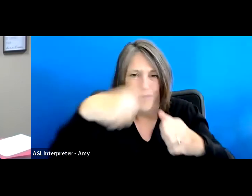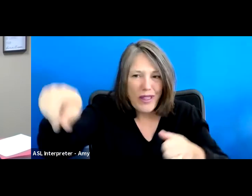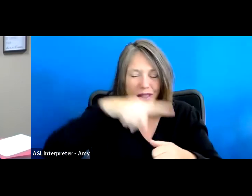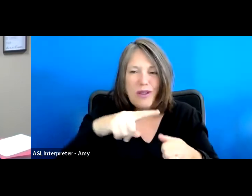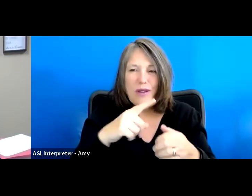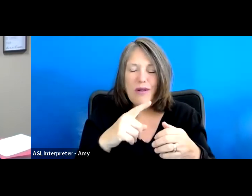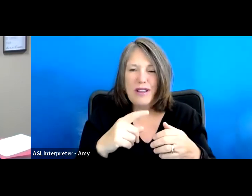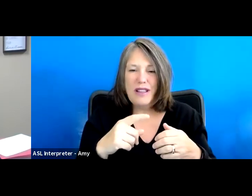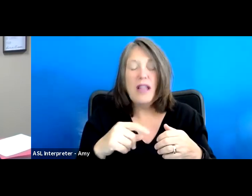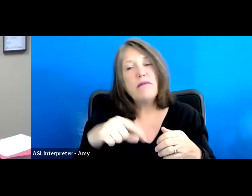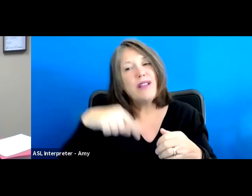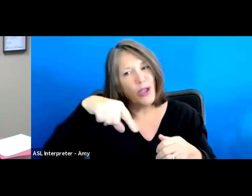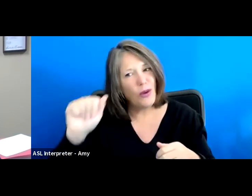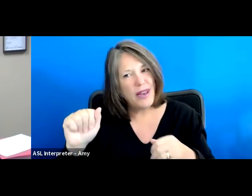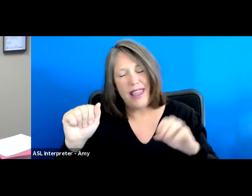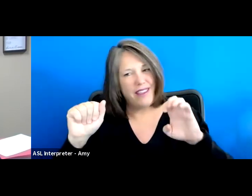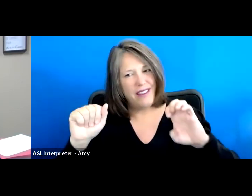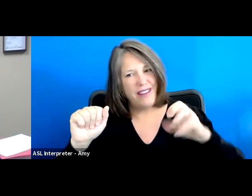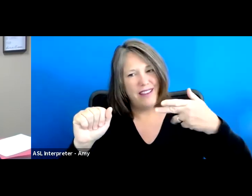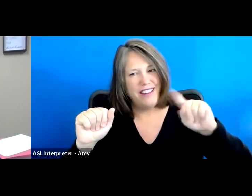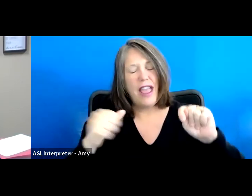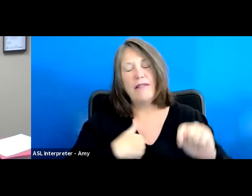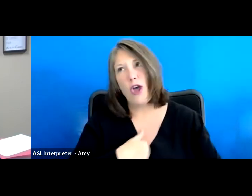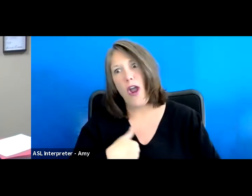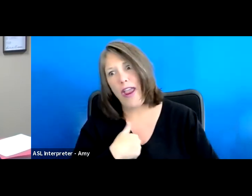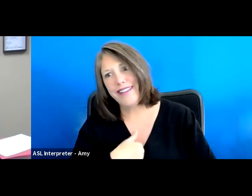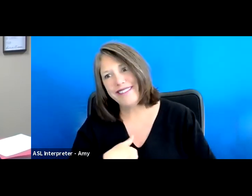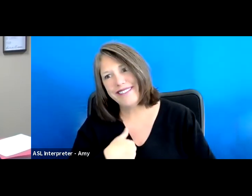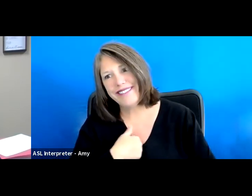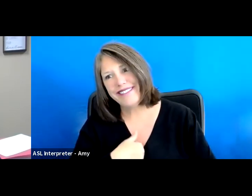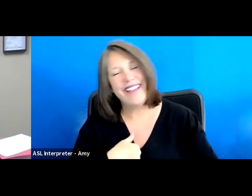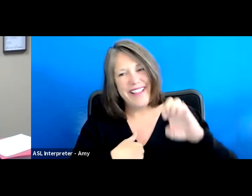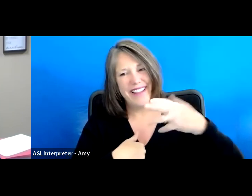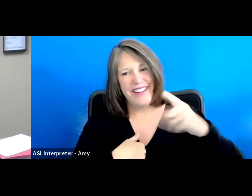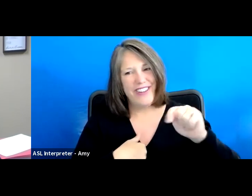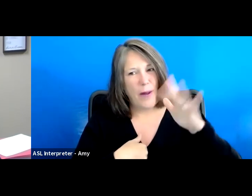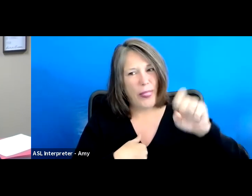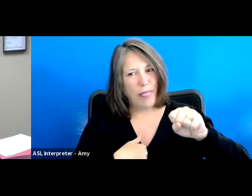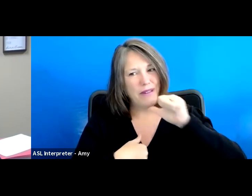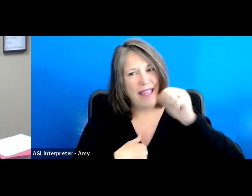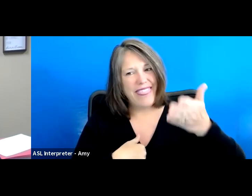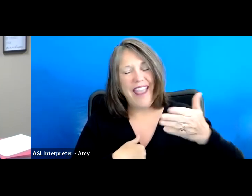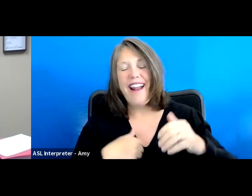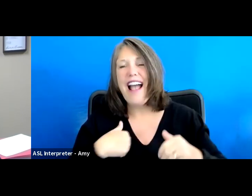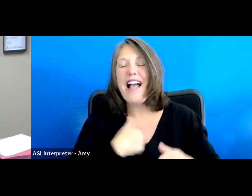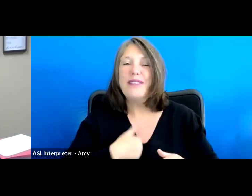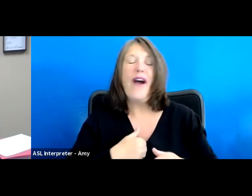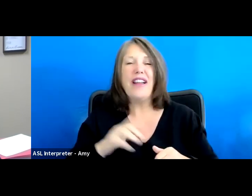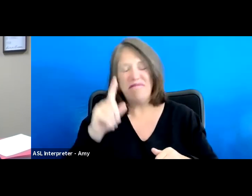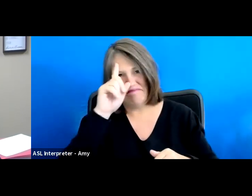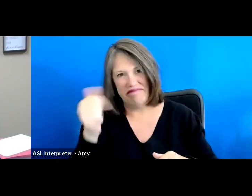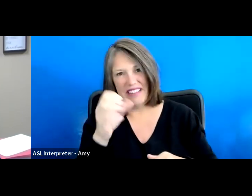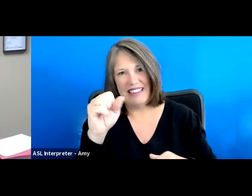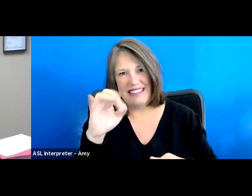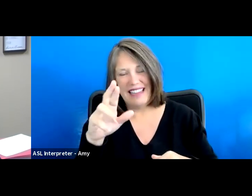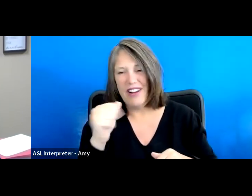You can drop it into the Q&A. I know the chat is I'm sorry. That's okay. I correct, just wanted to Q&A. remind everybody. Feel free to drop into the Q&A as